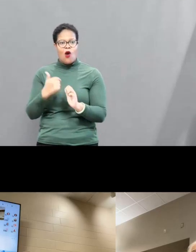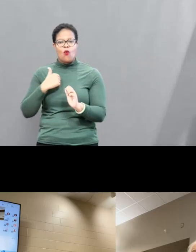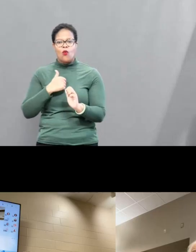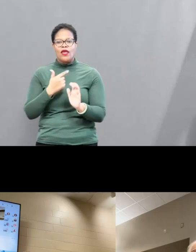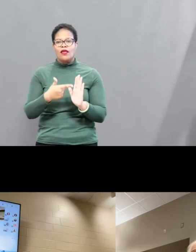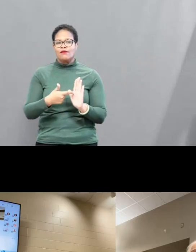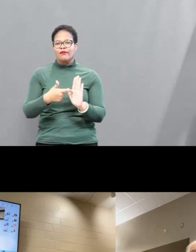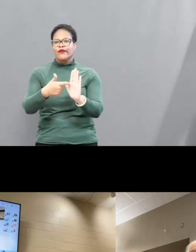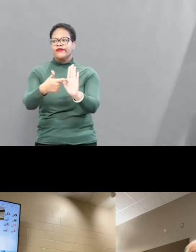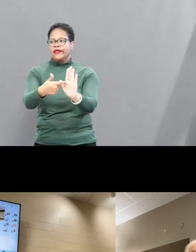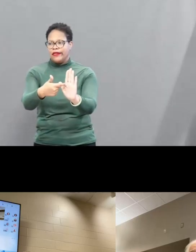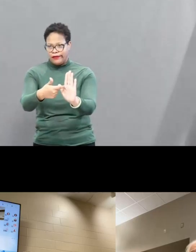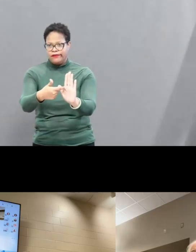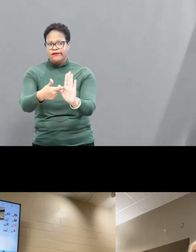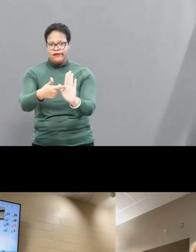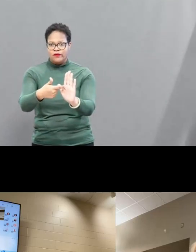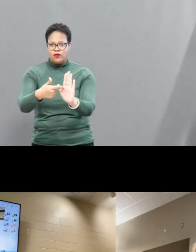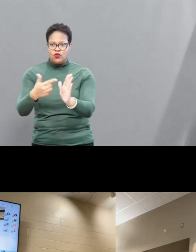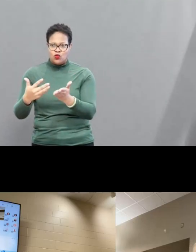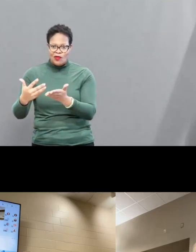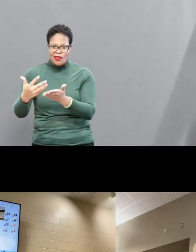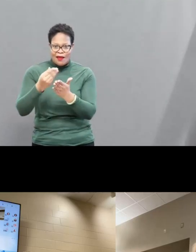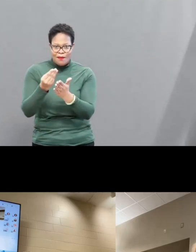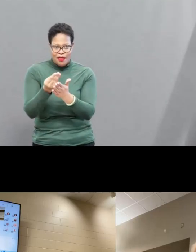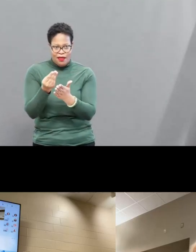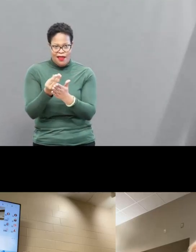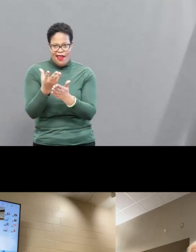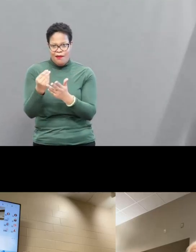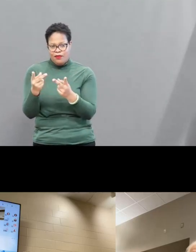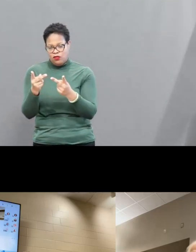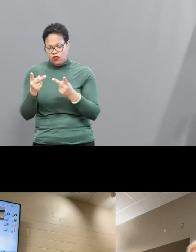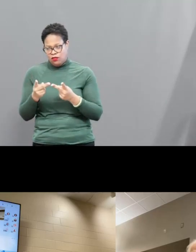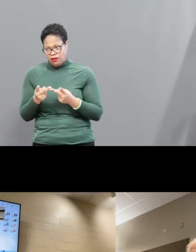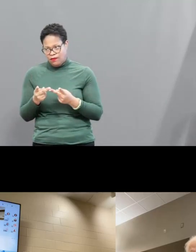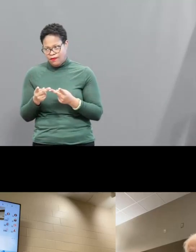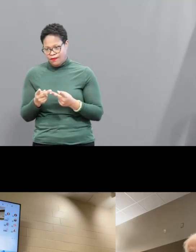present it to get money and positions.